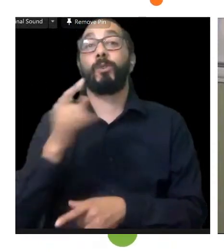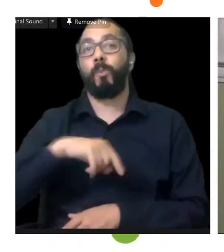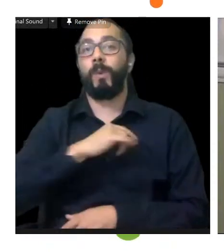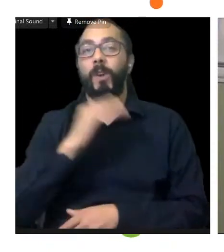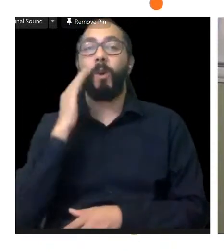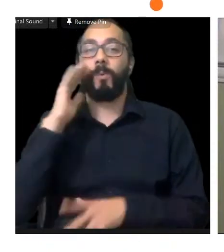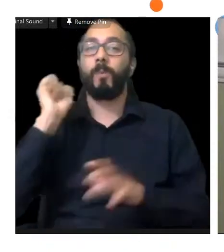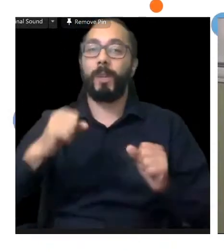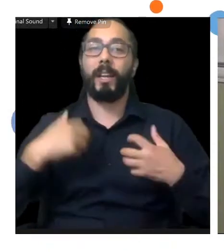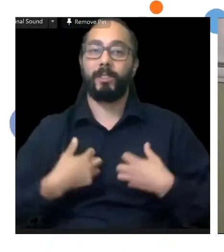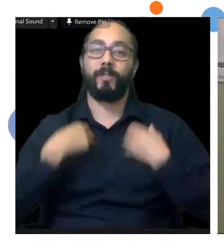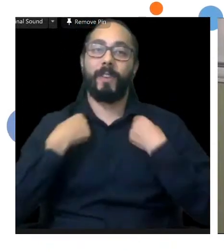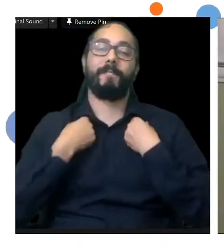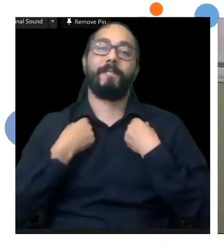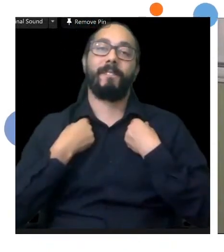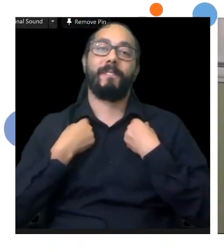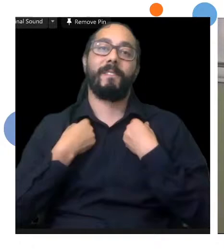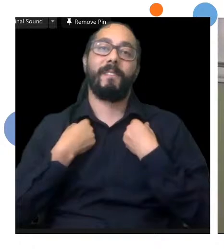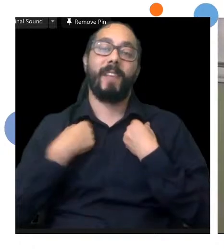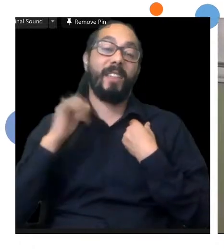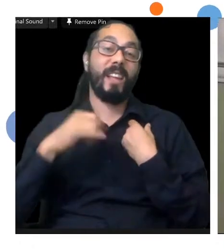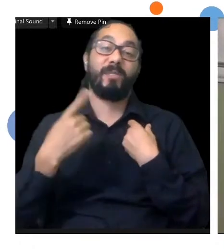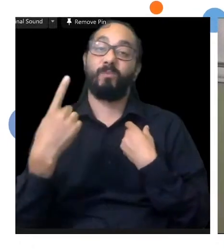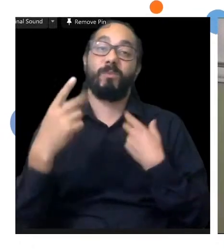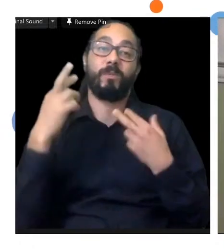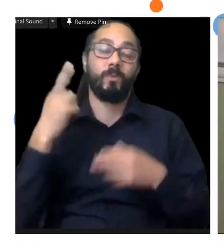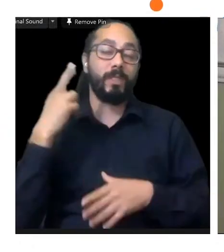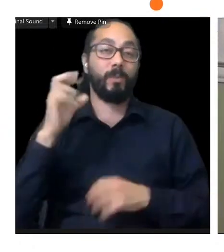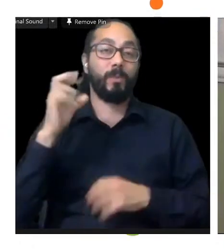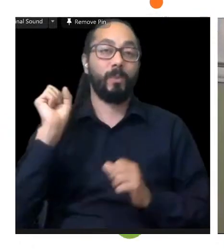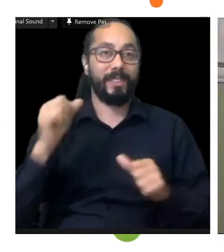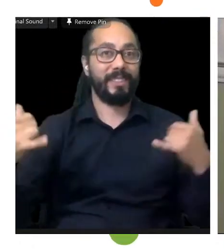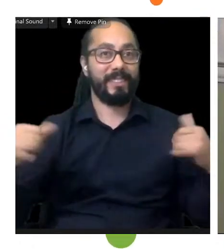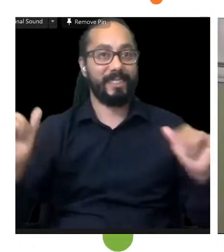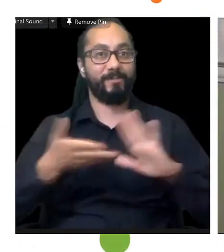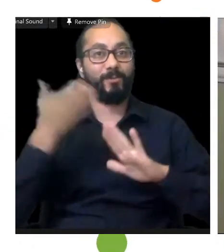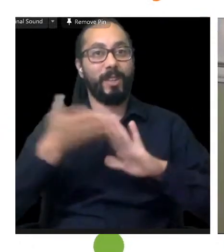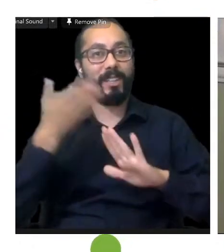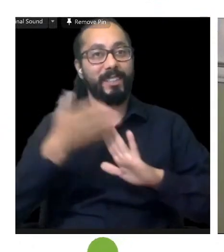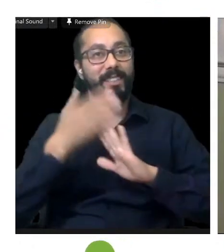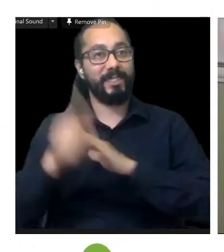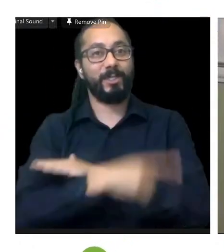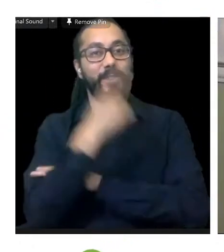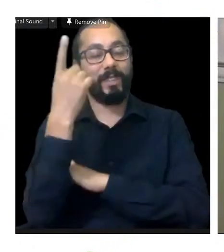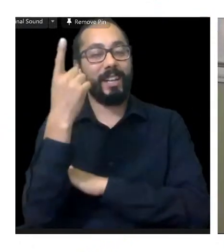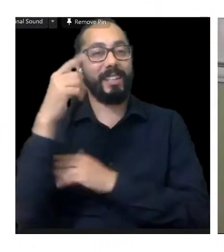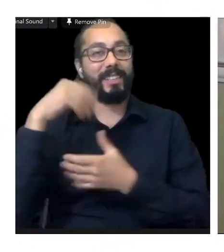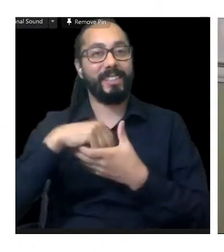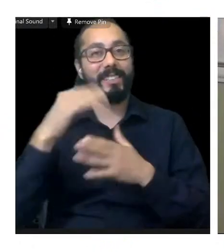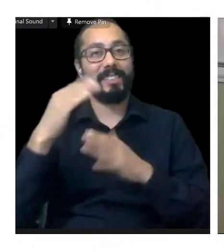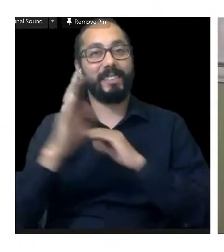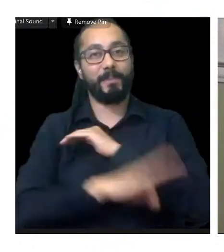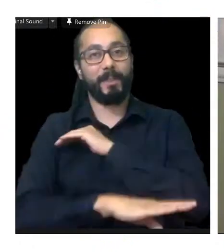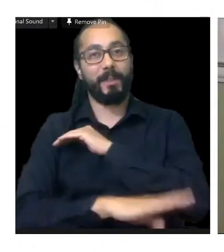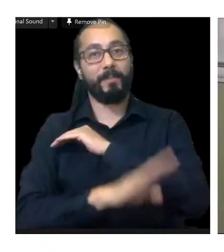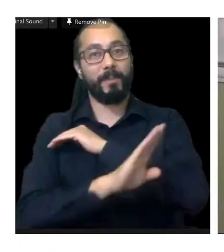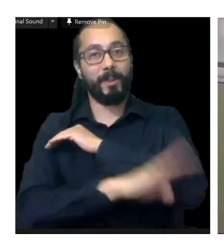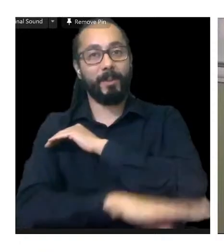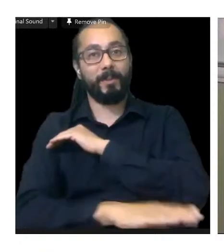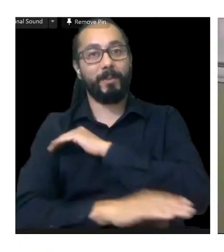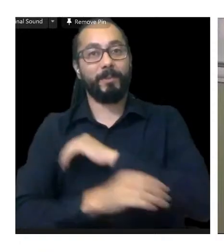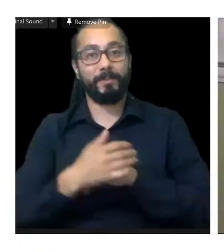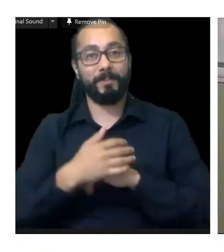been really the only reason that we're able to still be here today in mid-September. So it's been